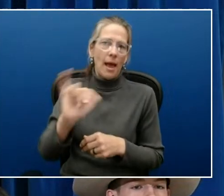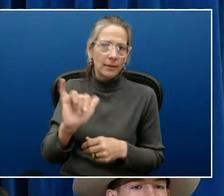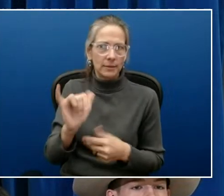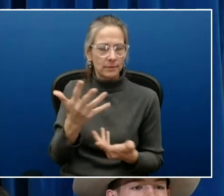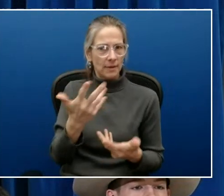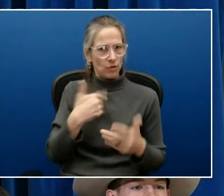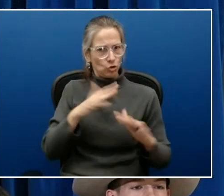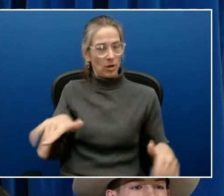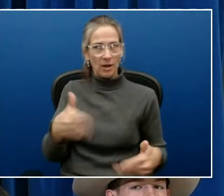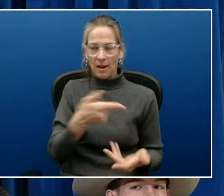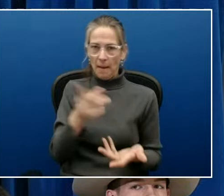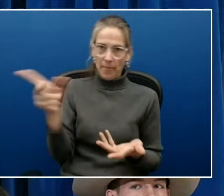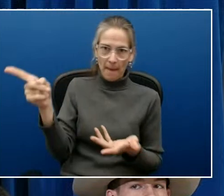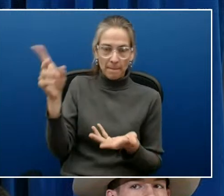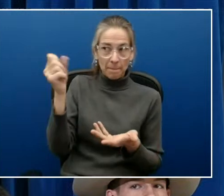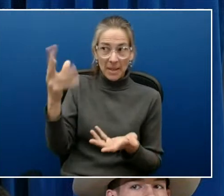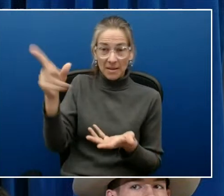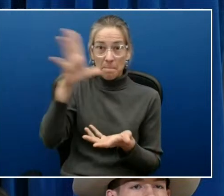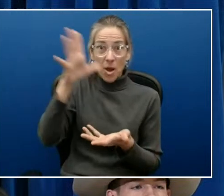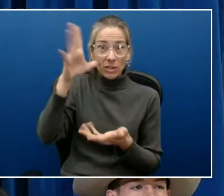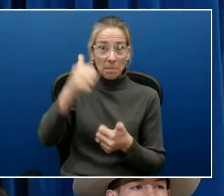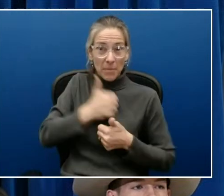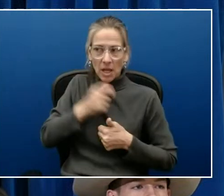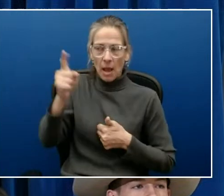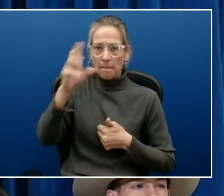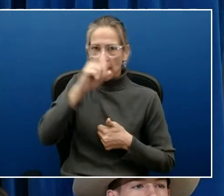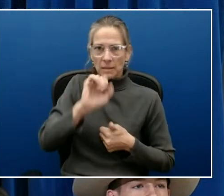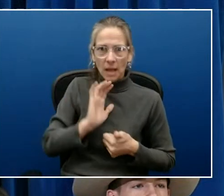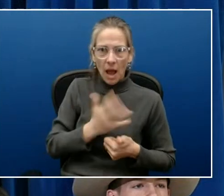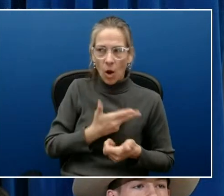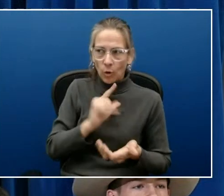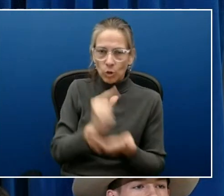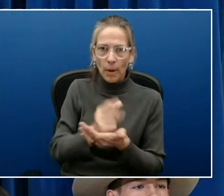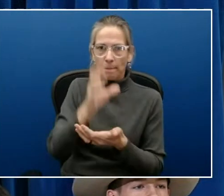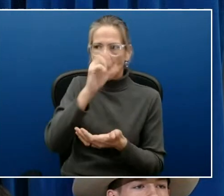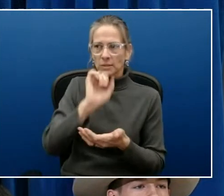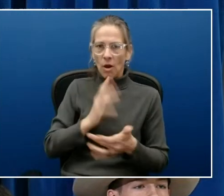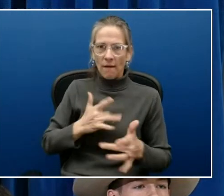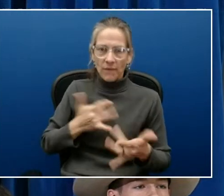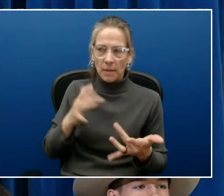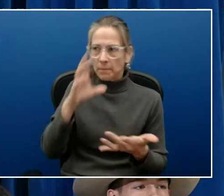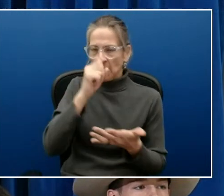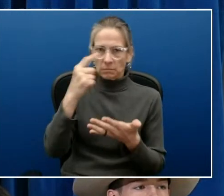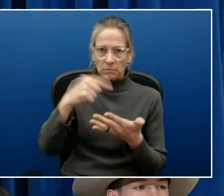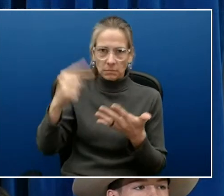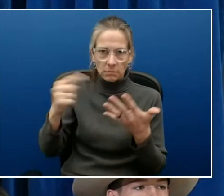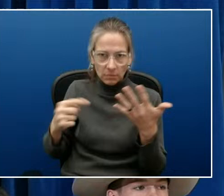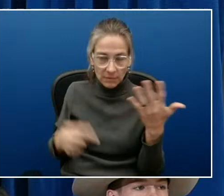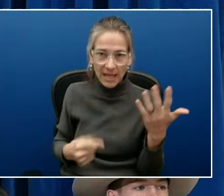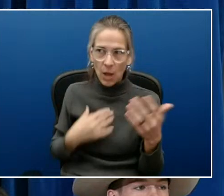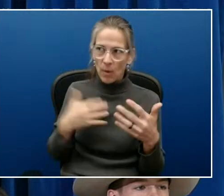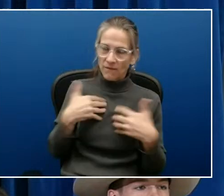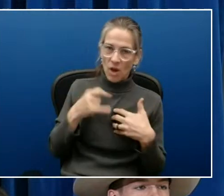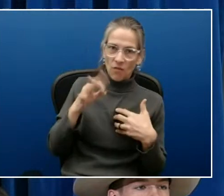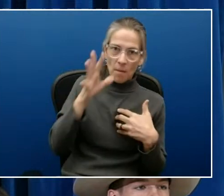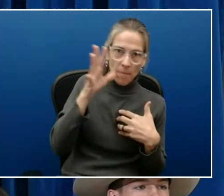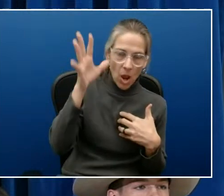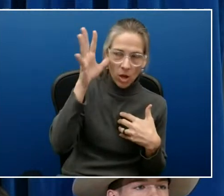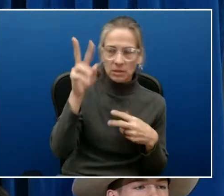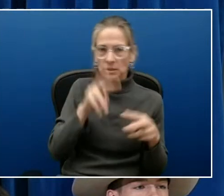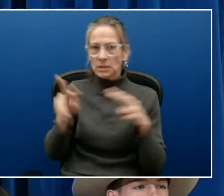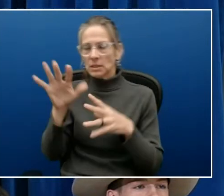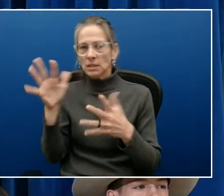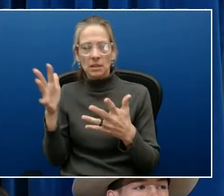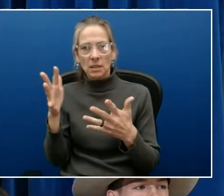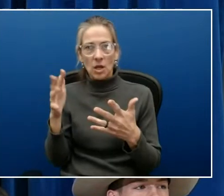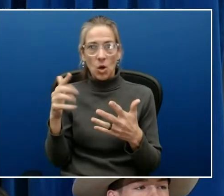graduations, and many other special events. It's also backlash from your peers, lonely nights, and fear for your parents' safety. It is not our choice for them to serve, but we have